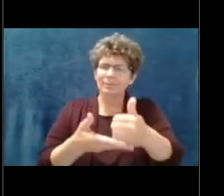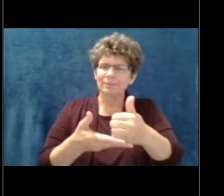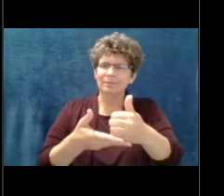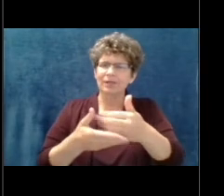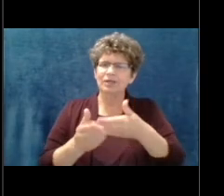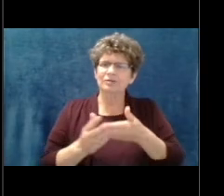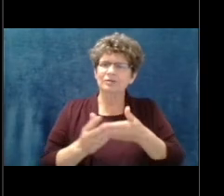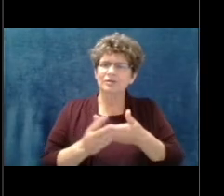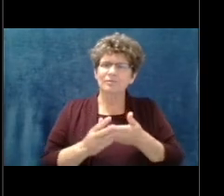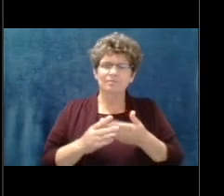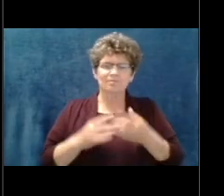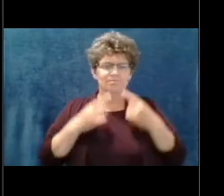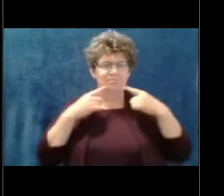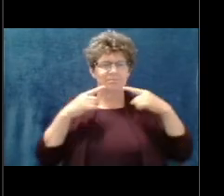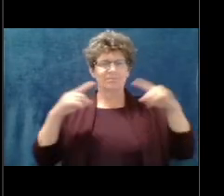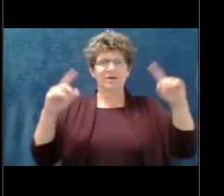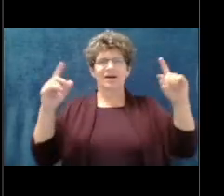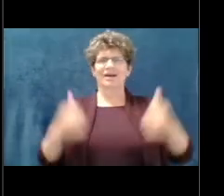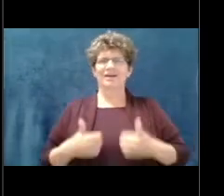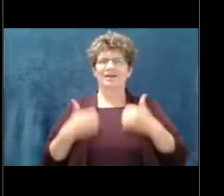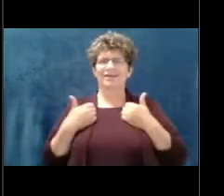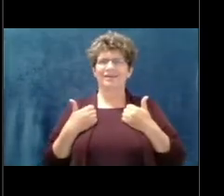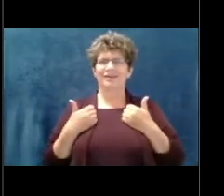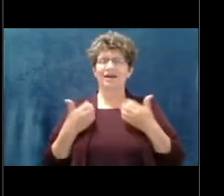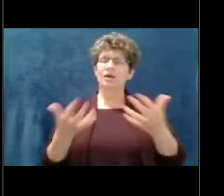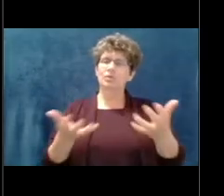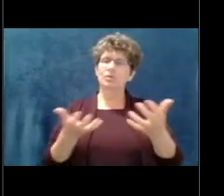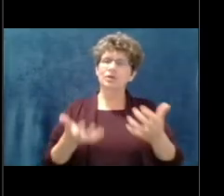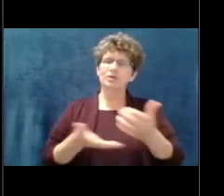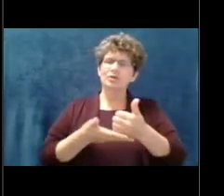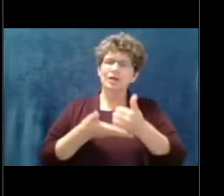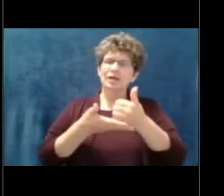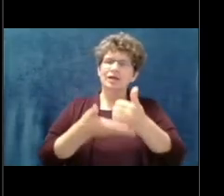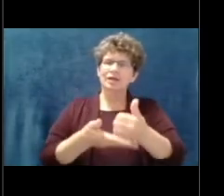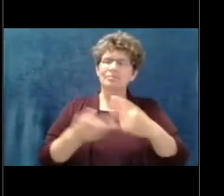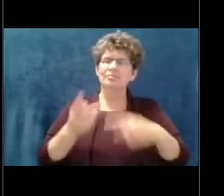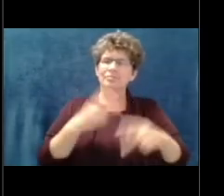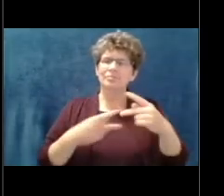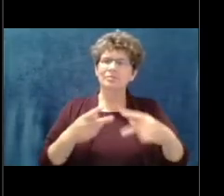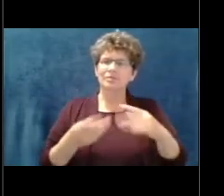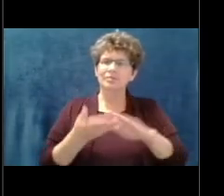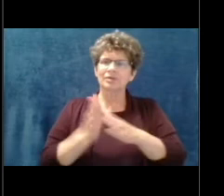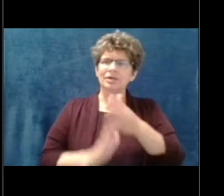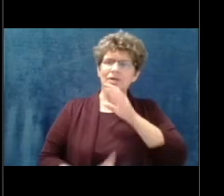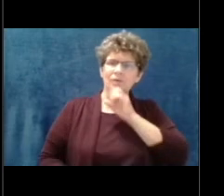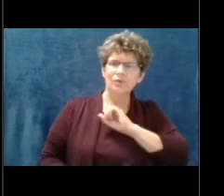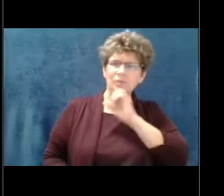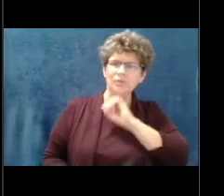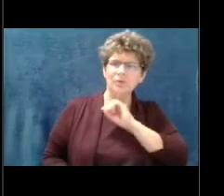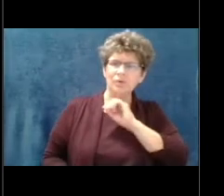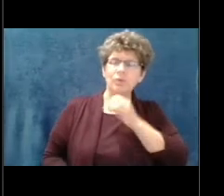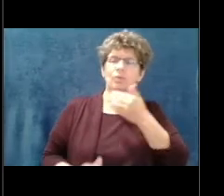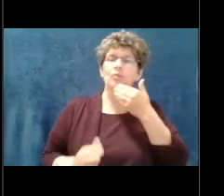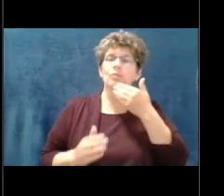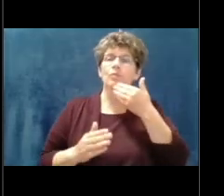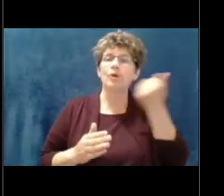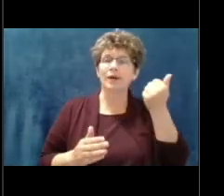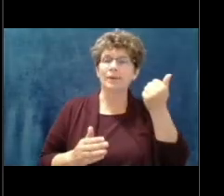to age well, and I do it by trying to enhance positive psychological traits: